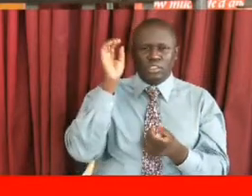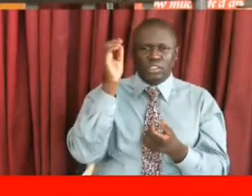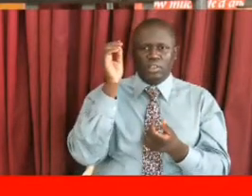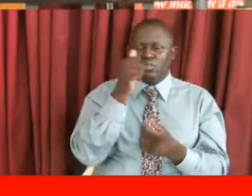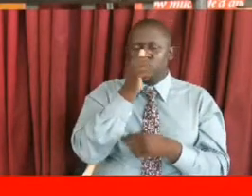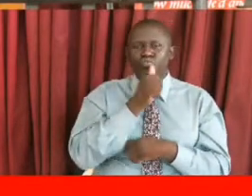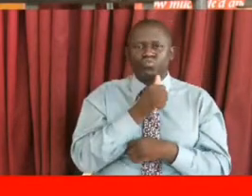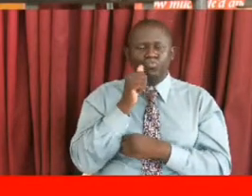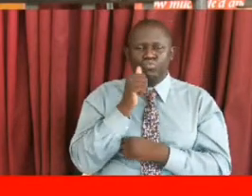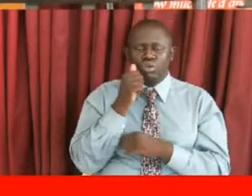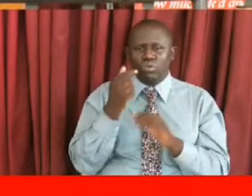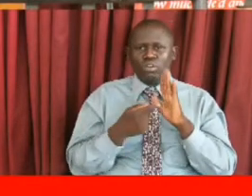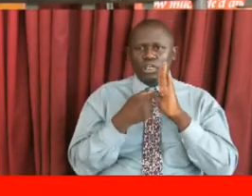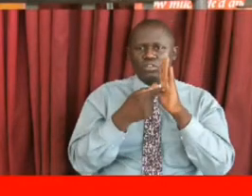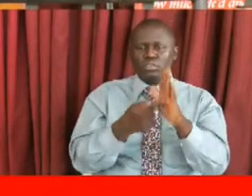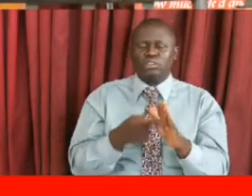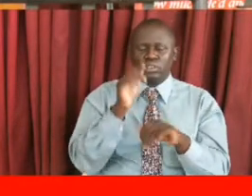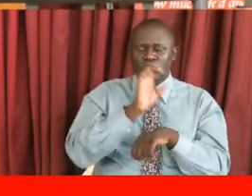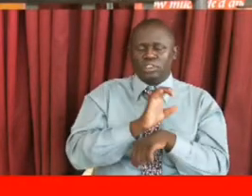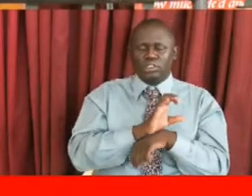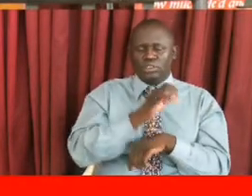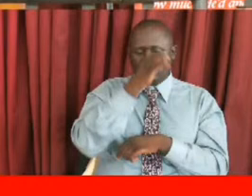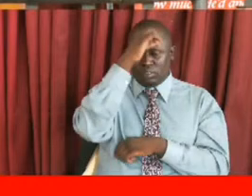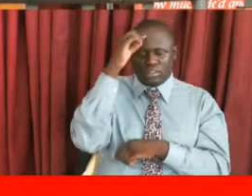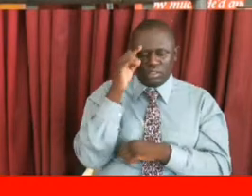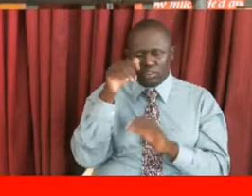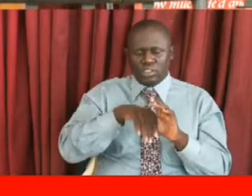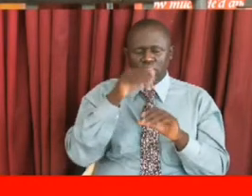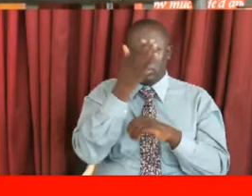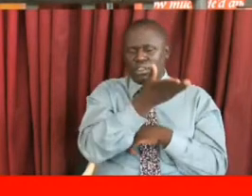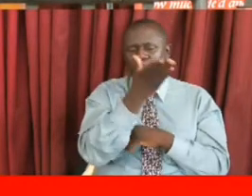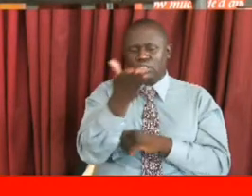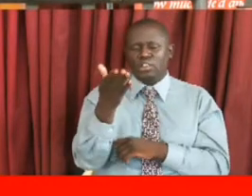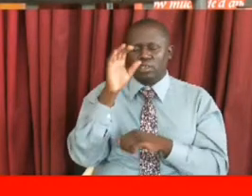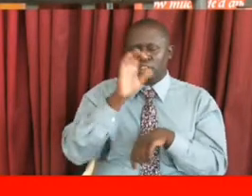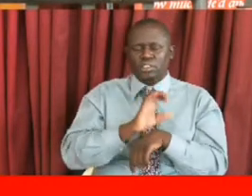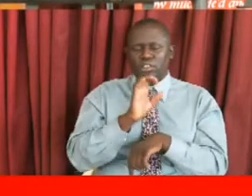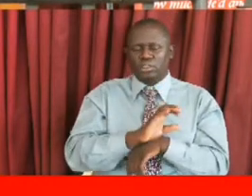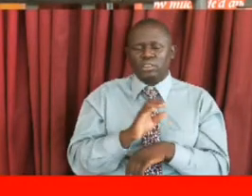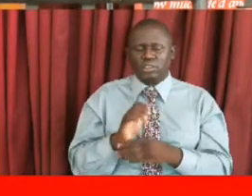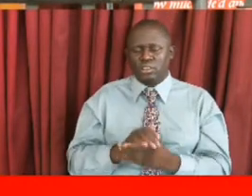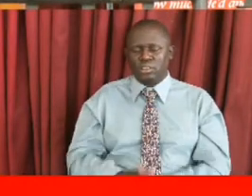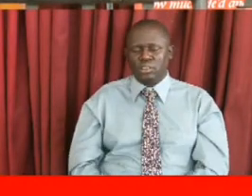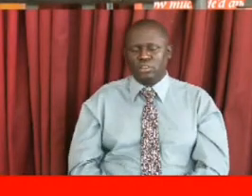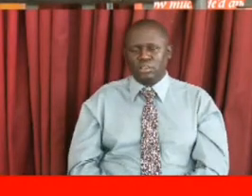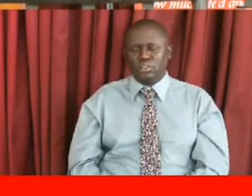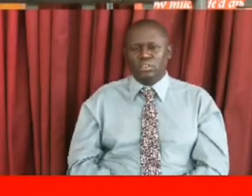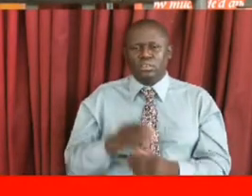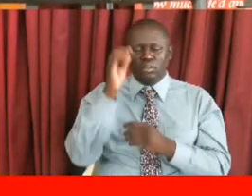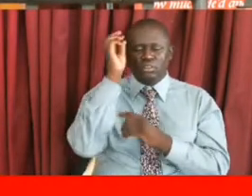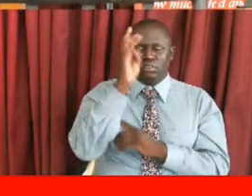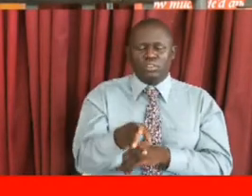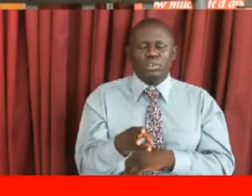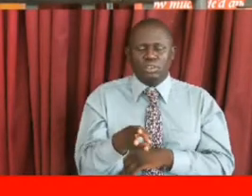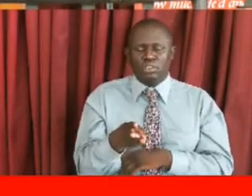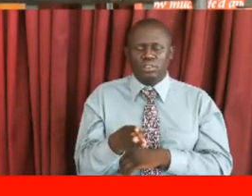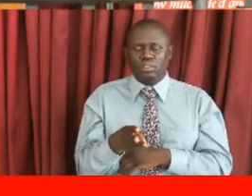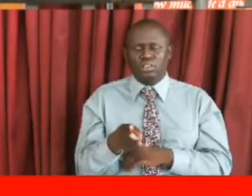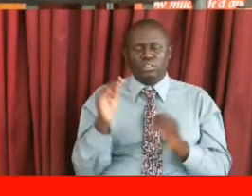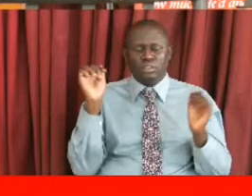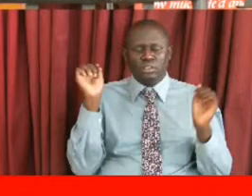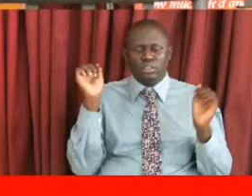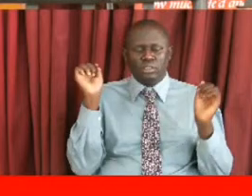because in there the church would be living this is what will happen after the sees are